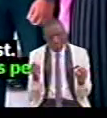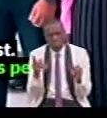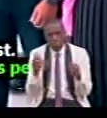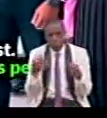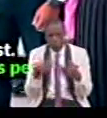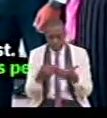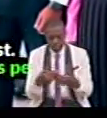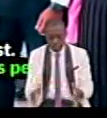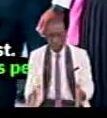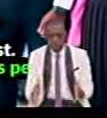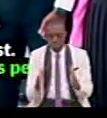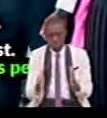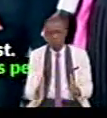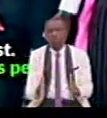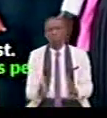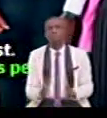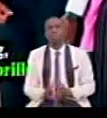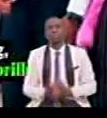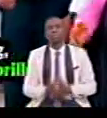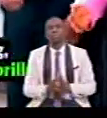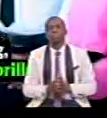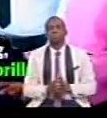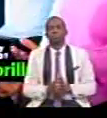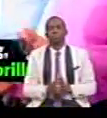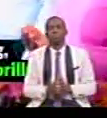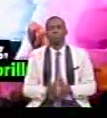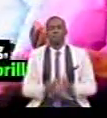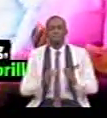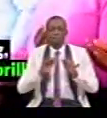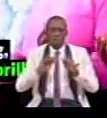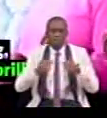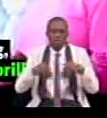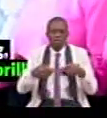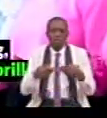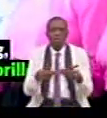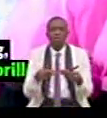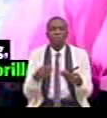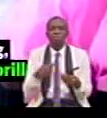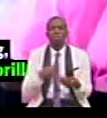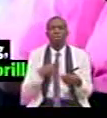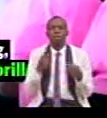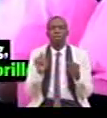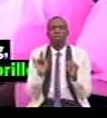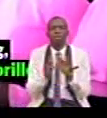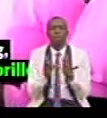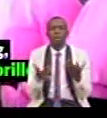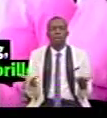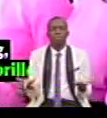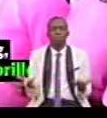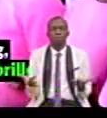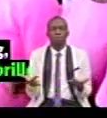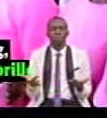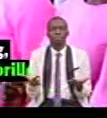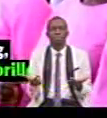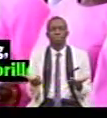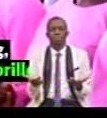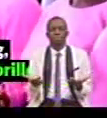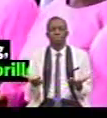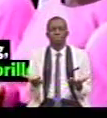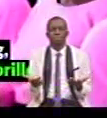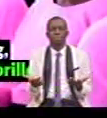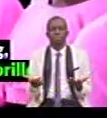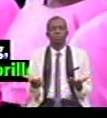the Lord lost give me the Bible